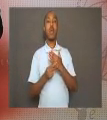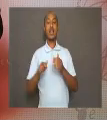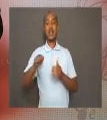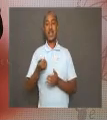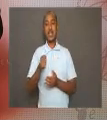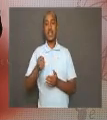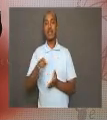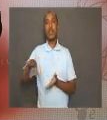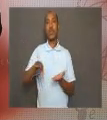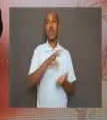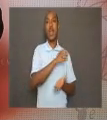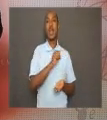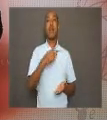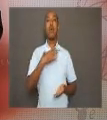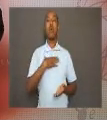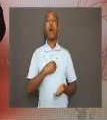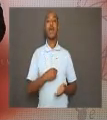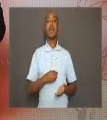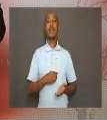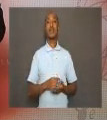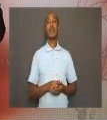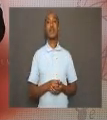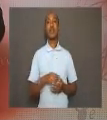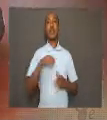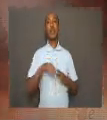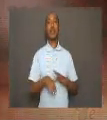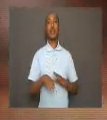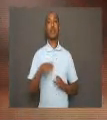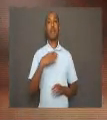fluid and as white pigment in paints.